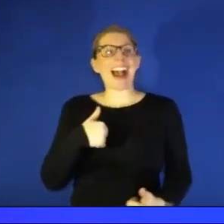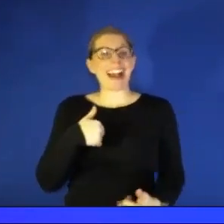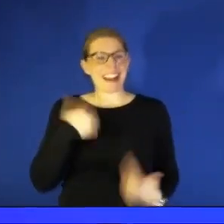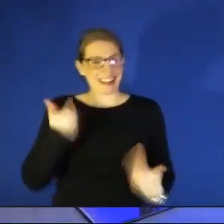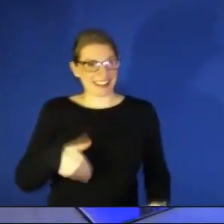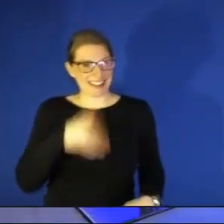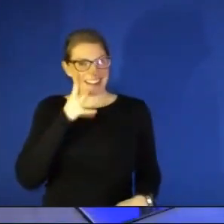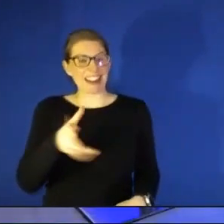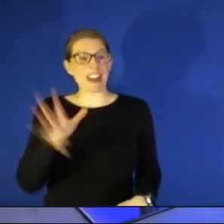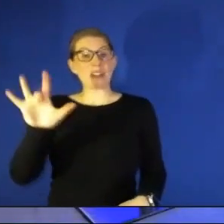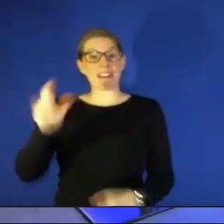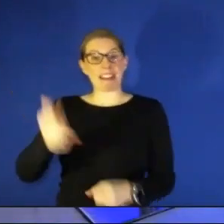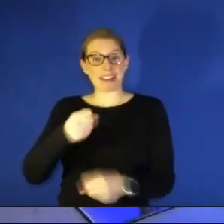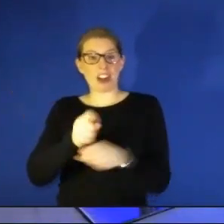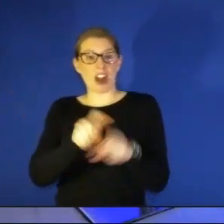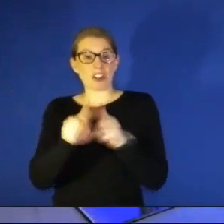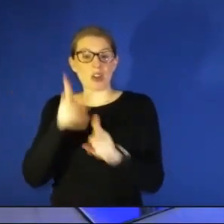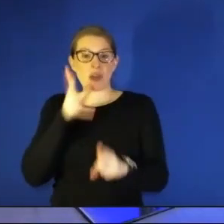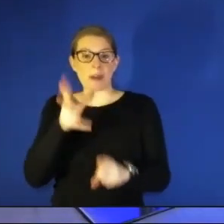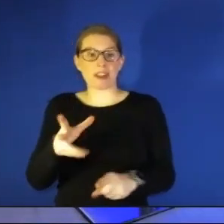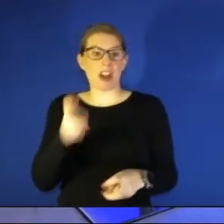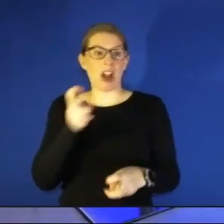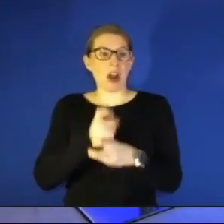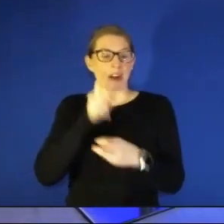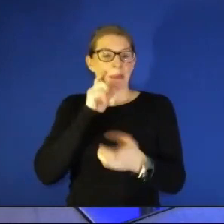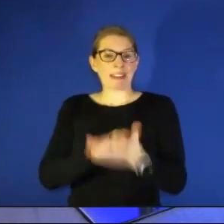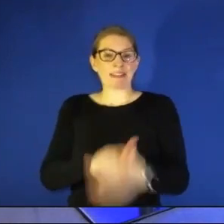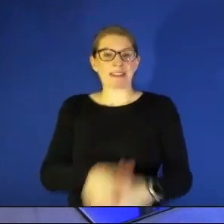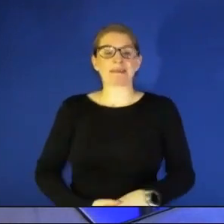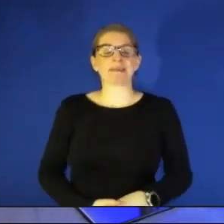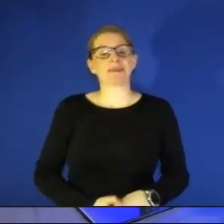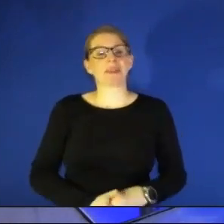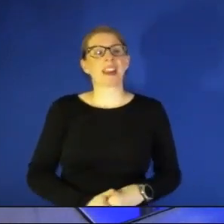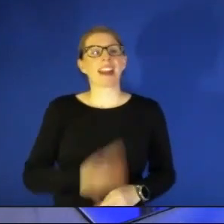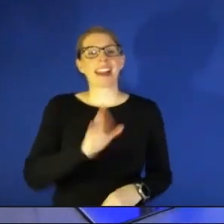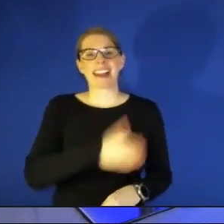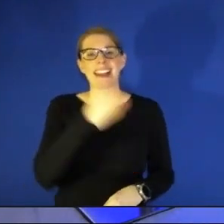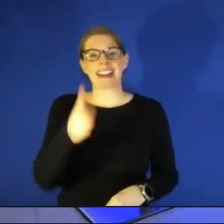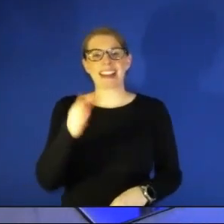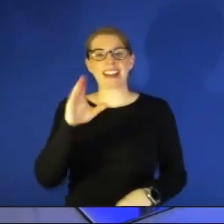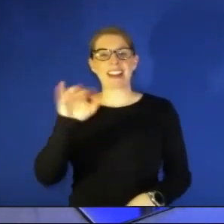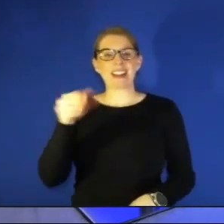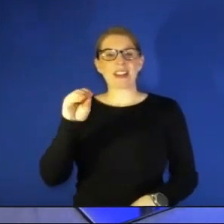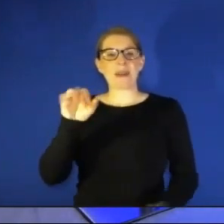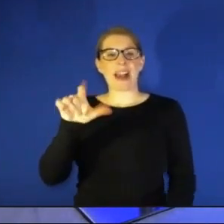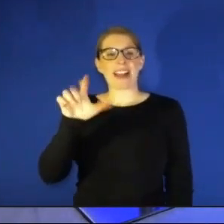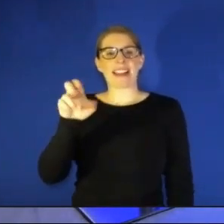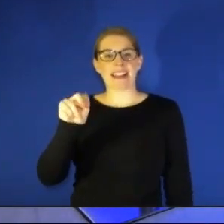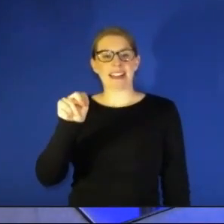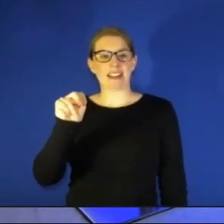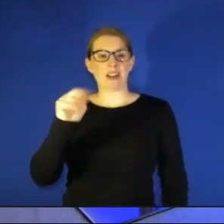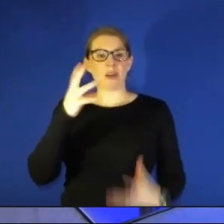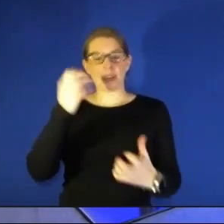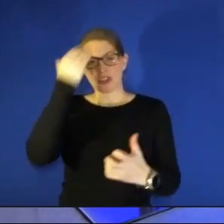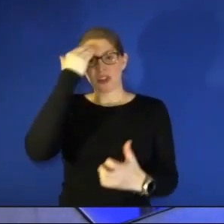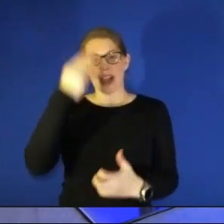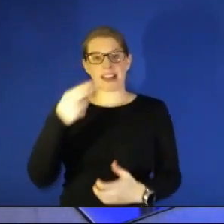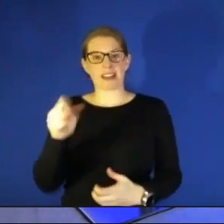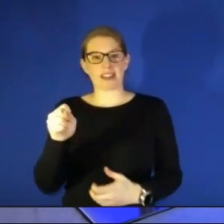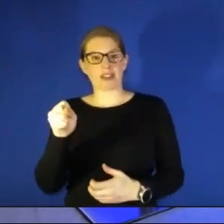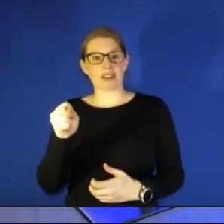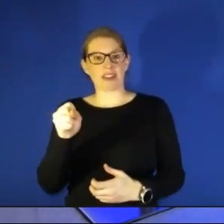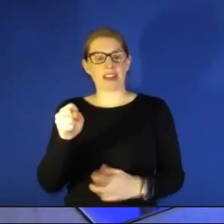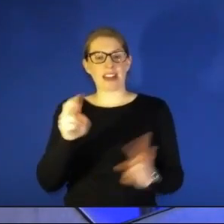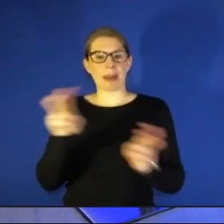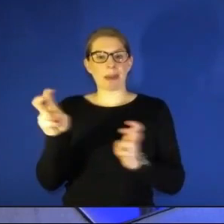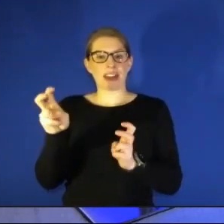25 years and she's a grandmother. Hard to believe. Yes, let's just point that out. Joe Ellen wants to also know, what was your least favorite high school subject? And maybe what was